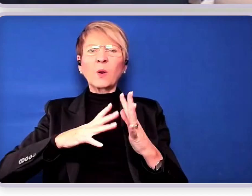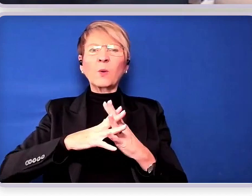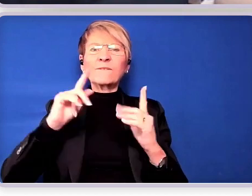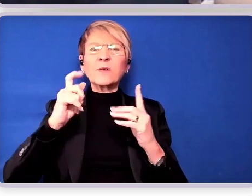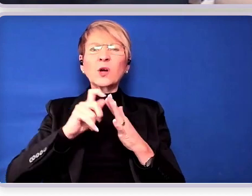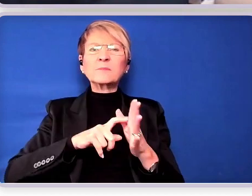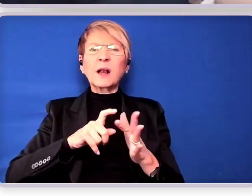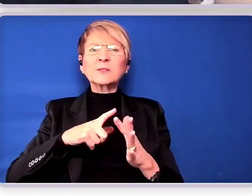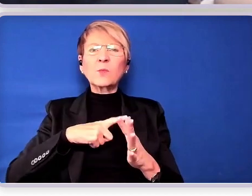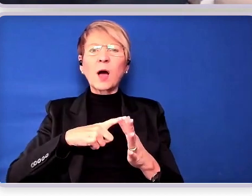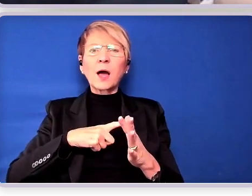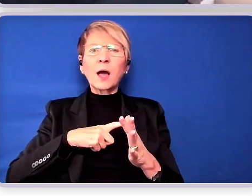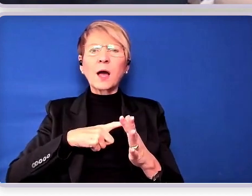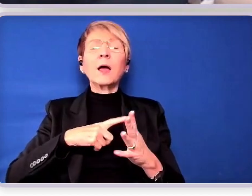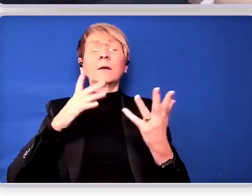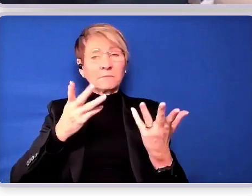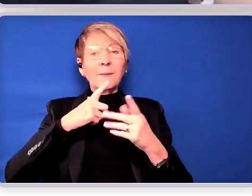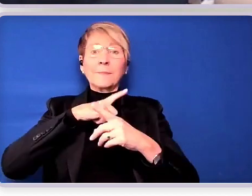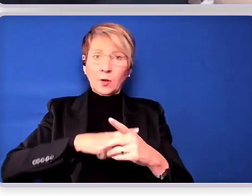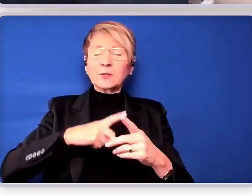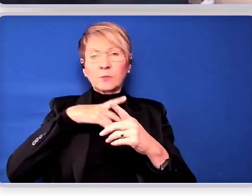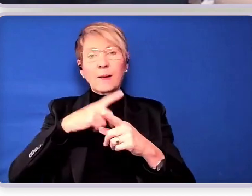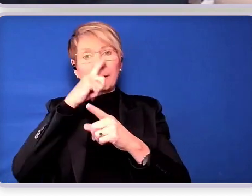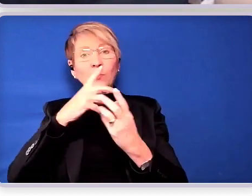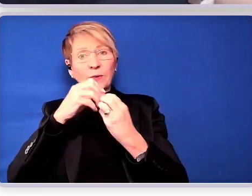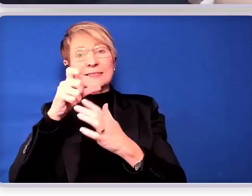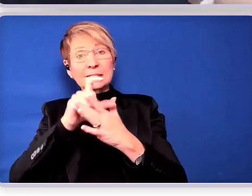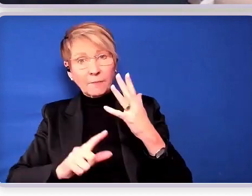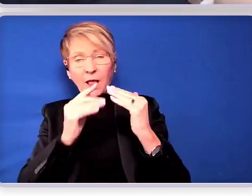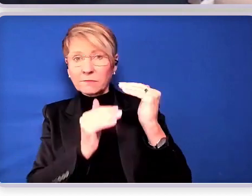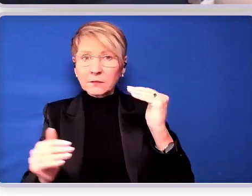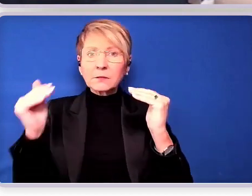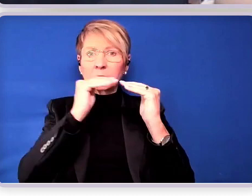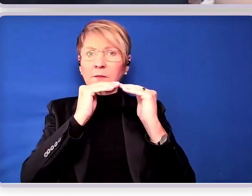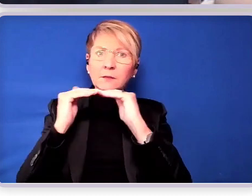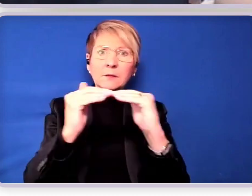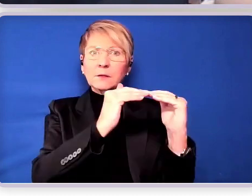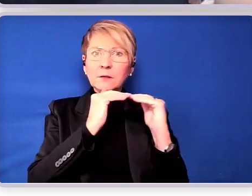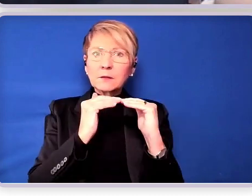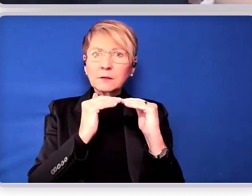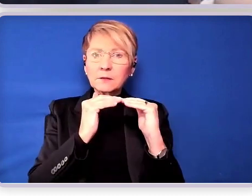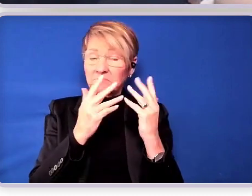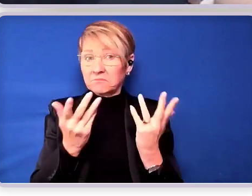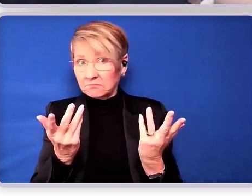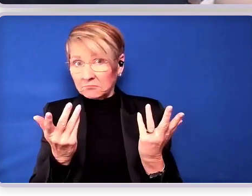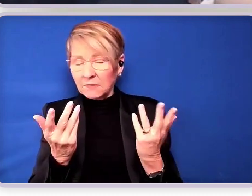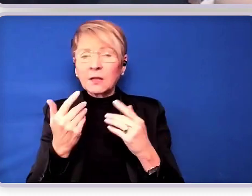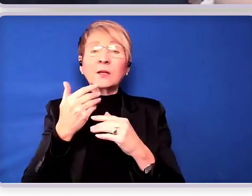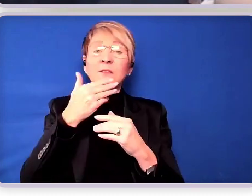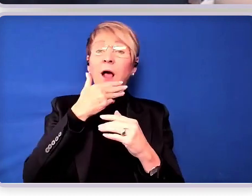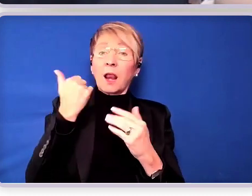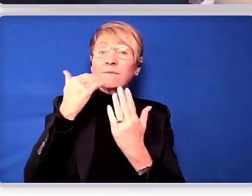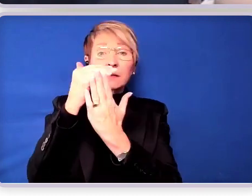playing field for people with disabilities. And the intents and the objects are all lovely, but